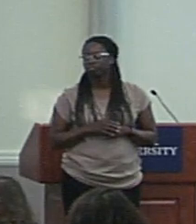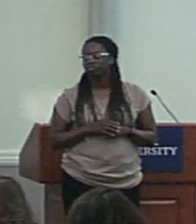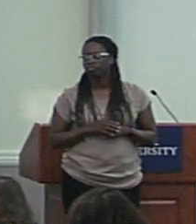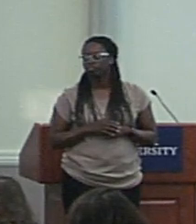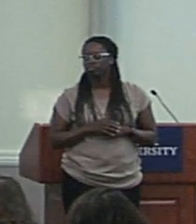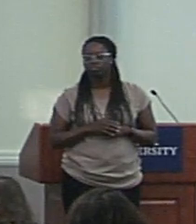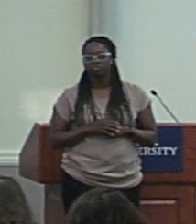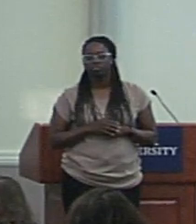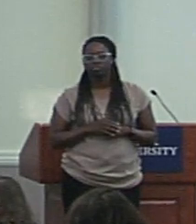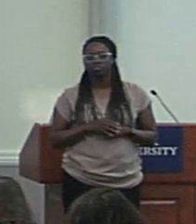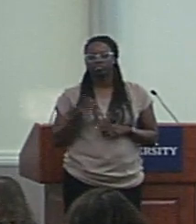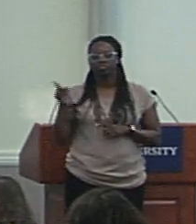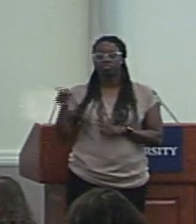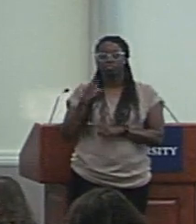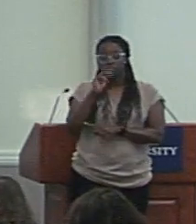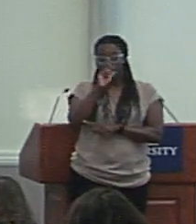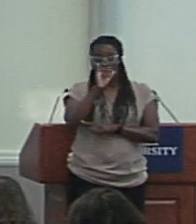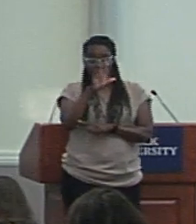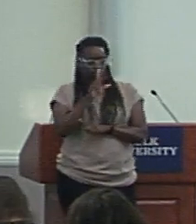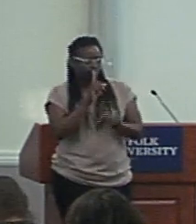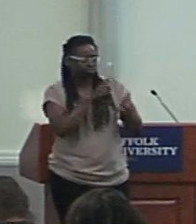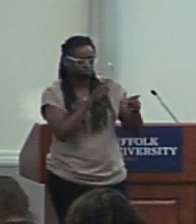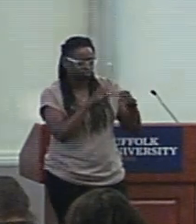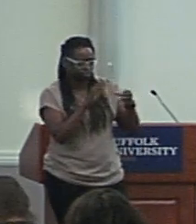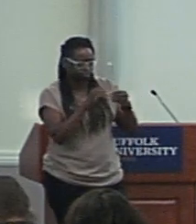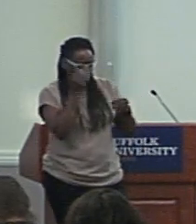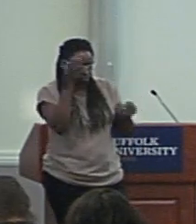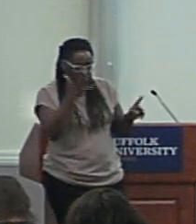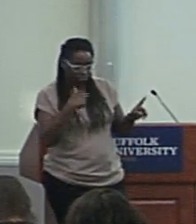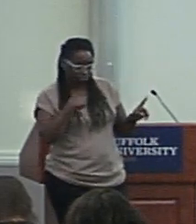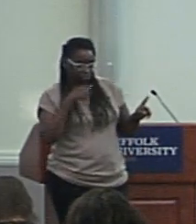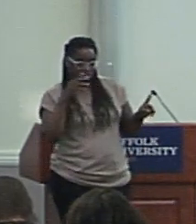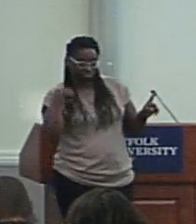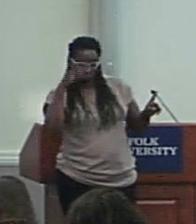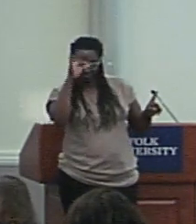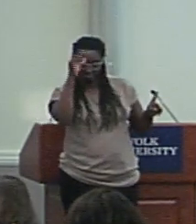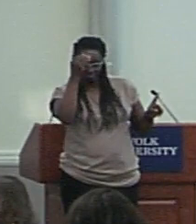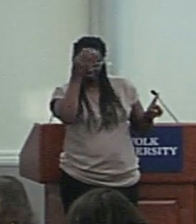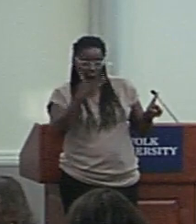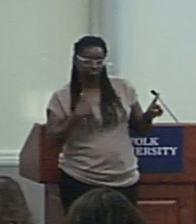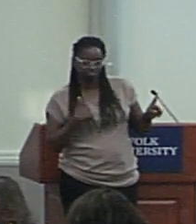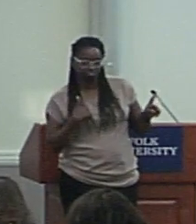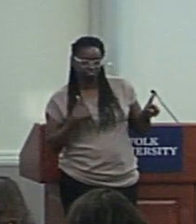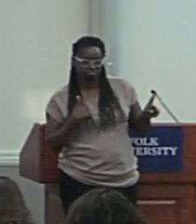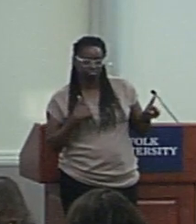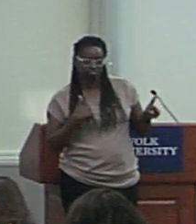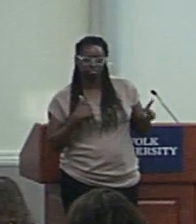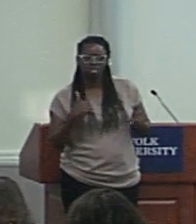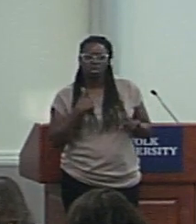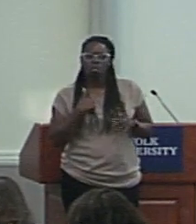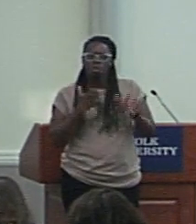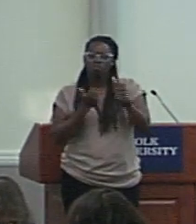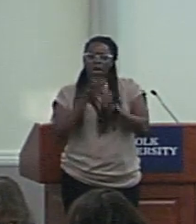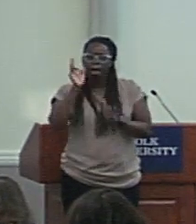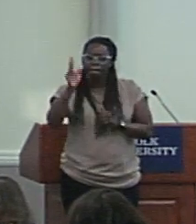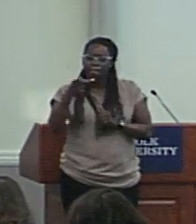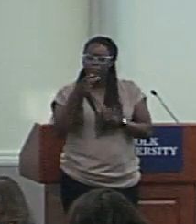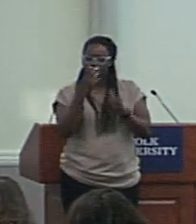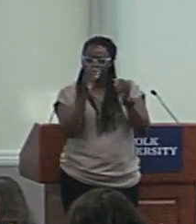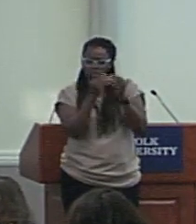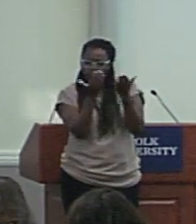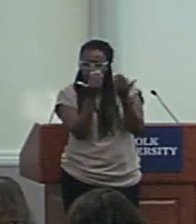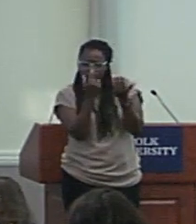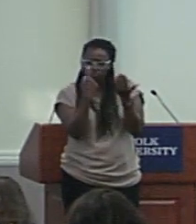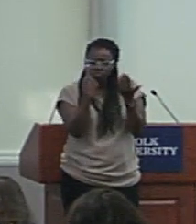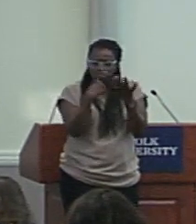Thank you, Mia, for bringing this up. I had not heard about this, and it would be great if we could follow up with you just to get some more information on